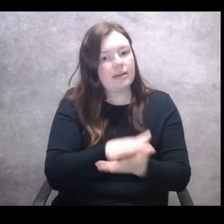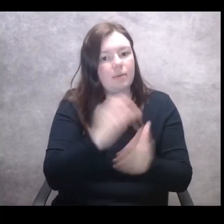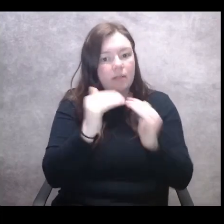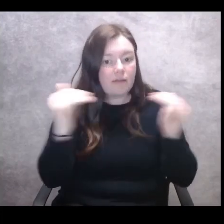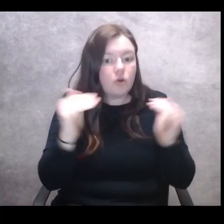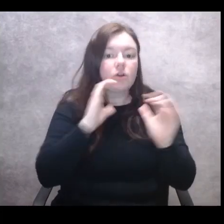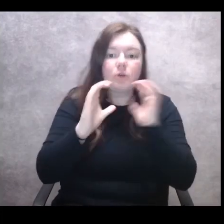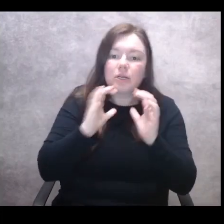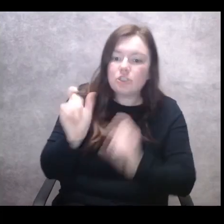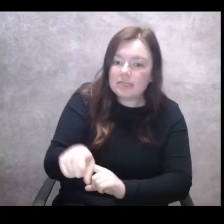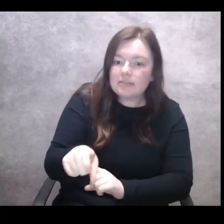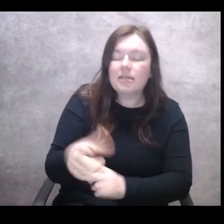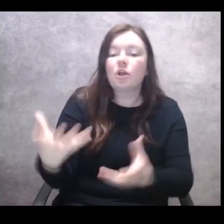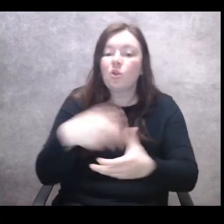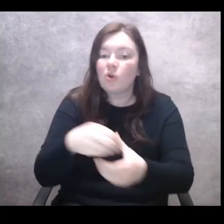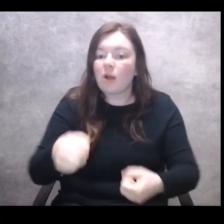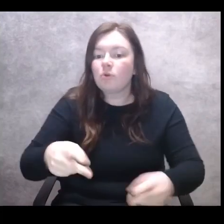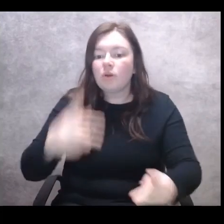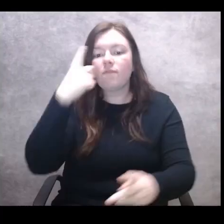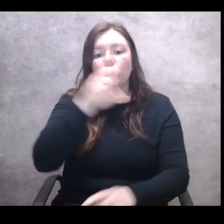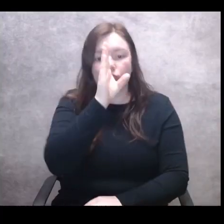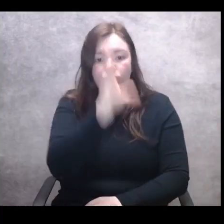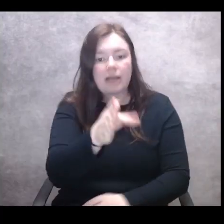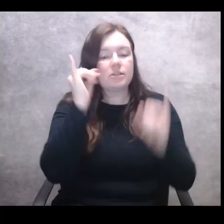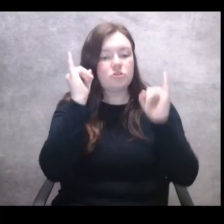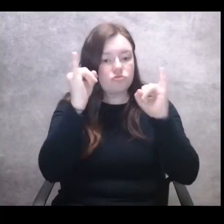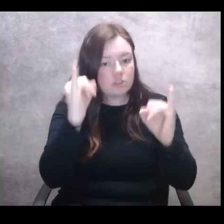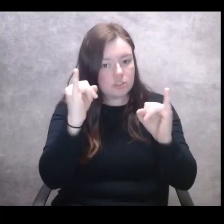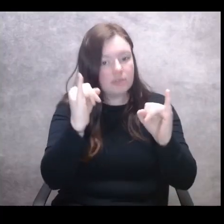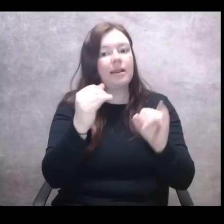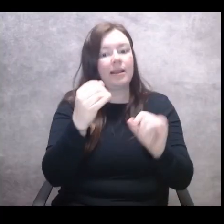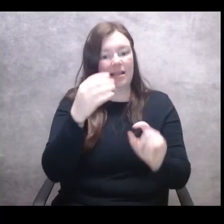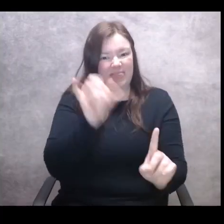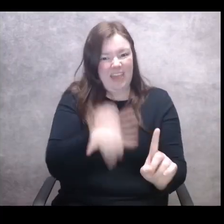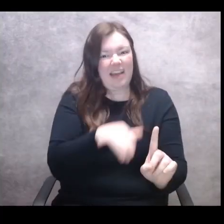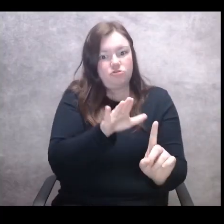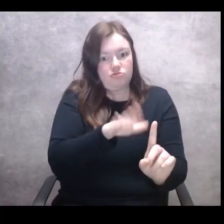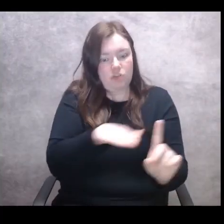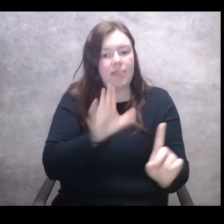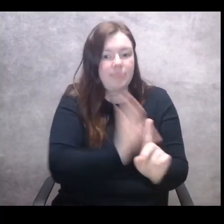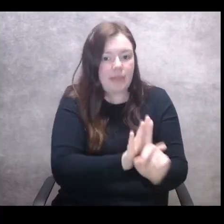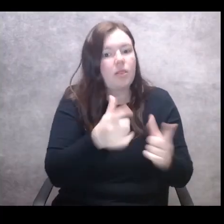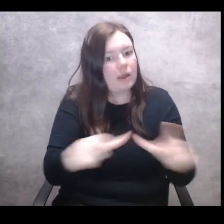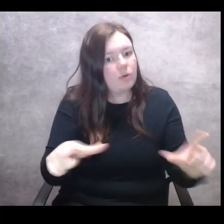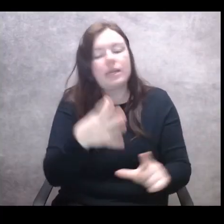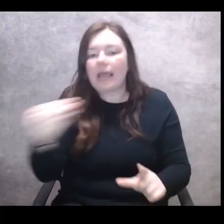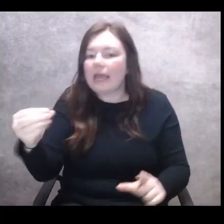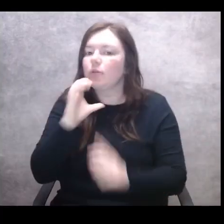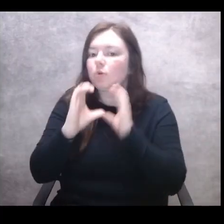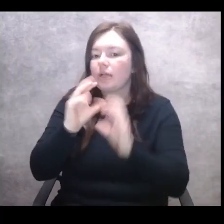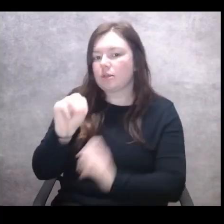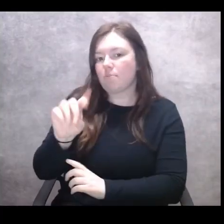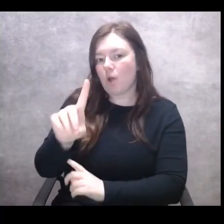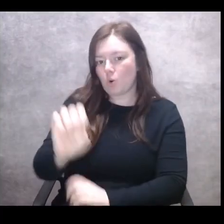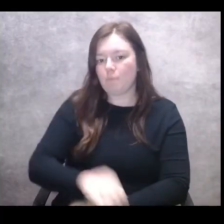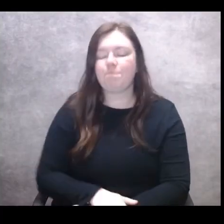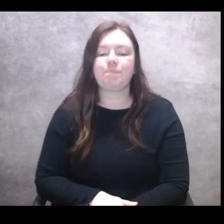needs, including opportunities for direct instruction in the child's language and communication